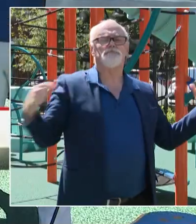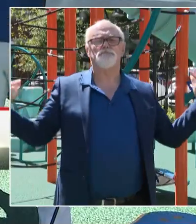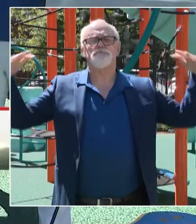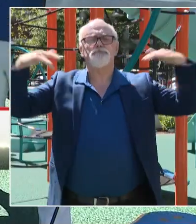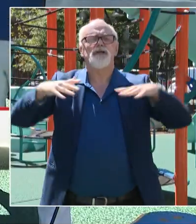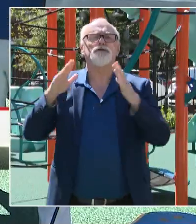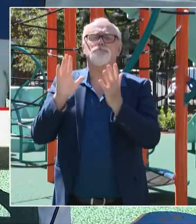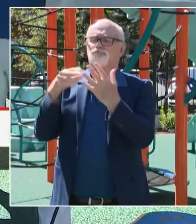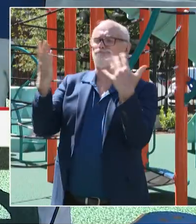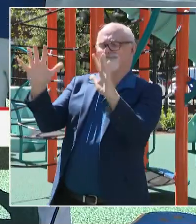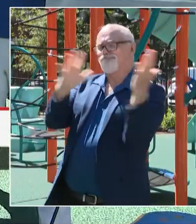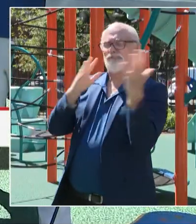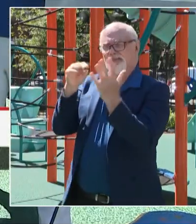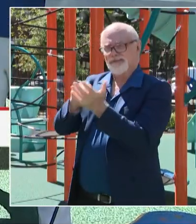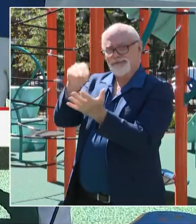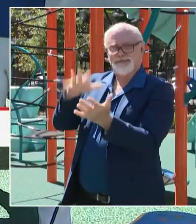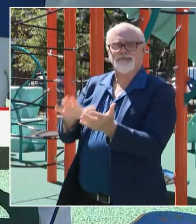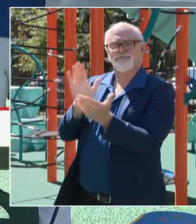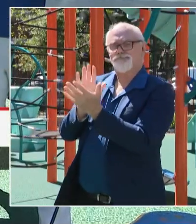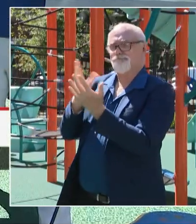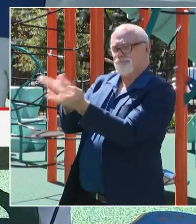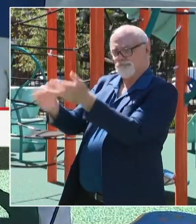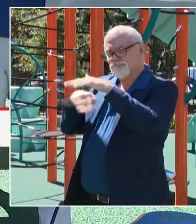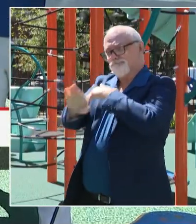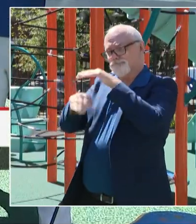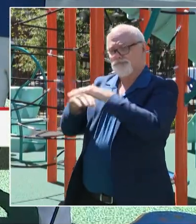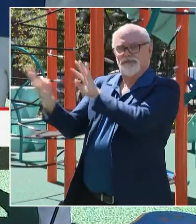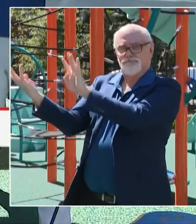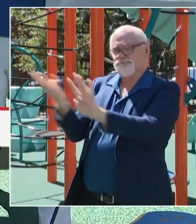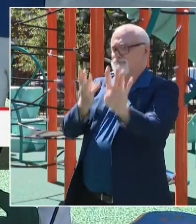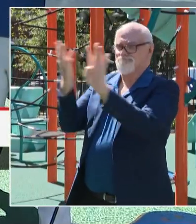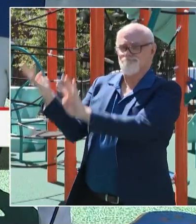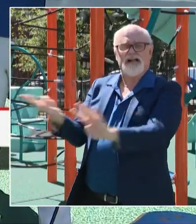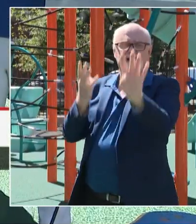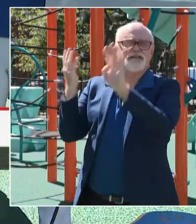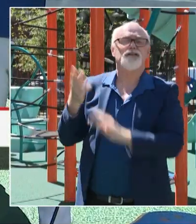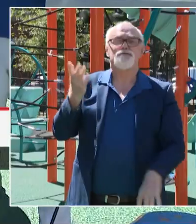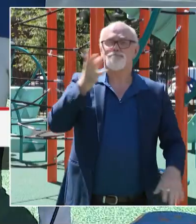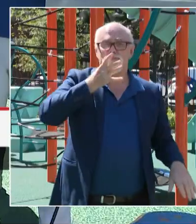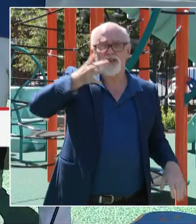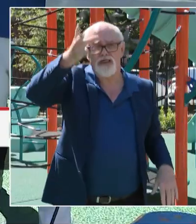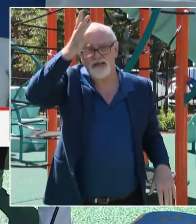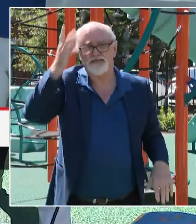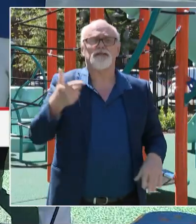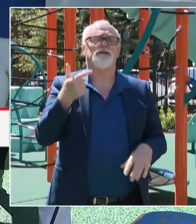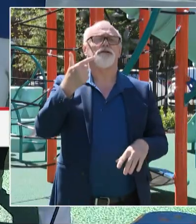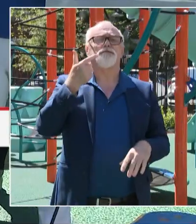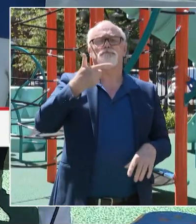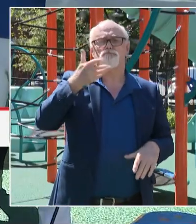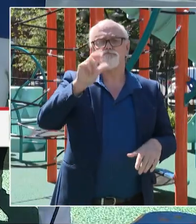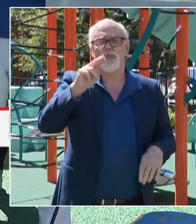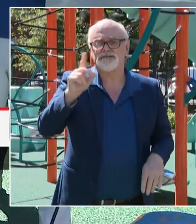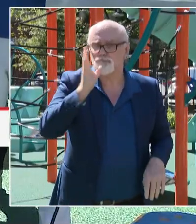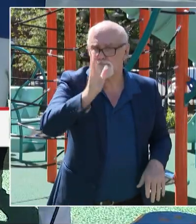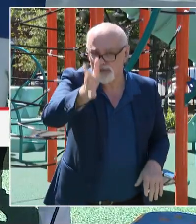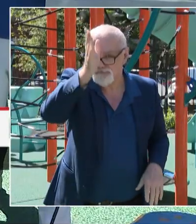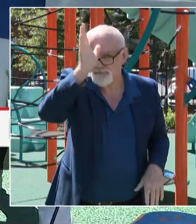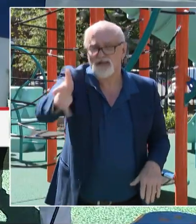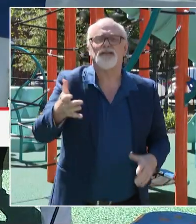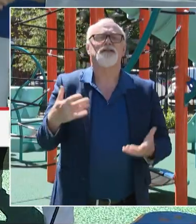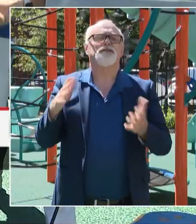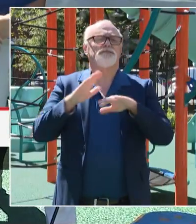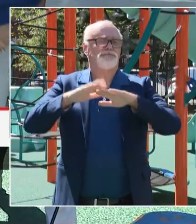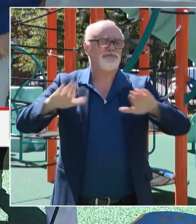community. These are parents, grandparents, neighbors, and everybody who remembers the joy of the first week of